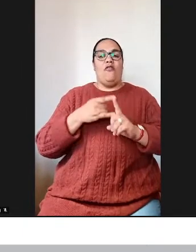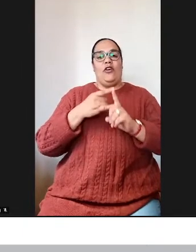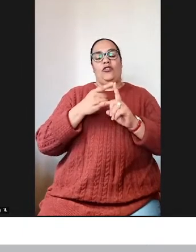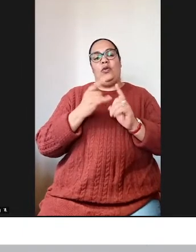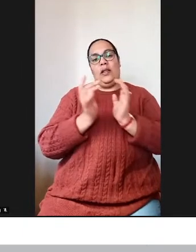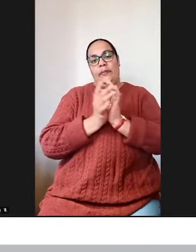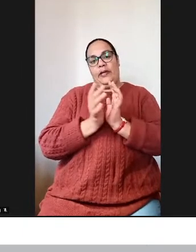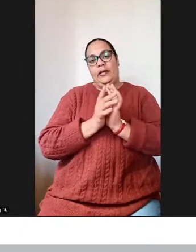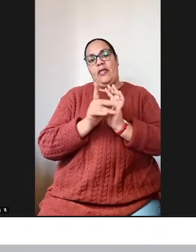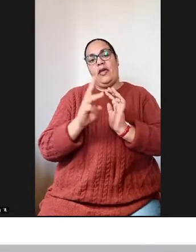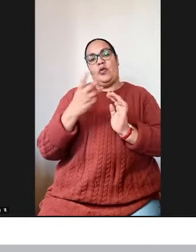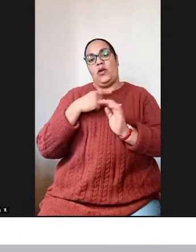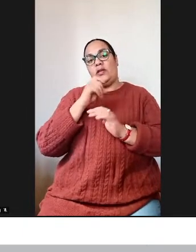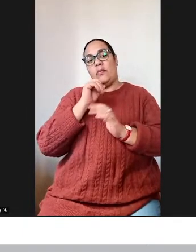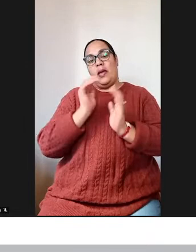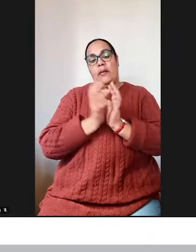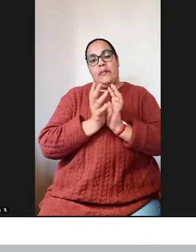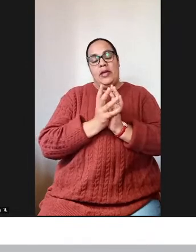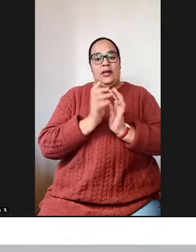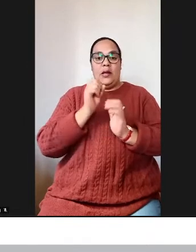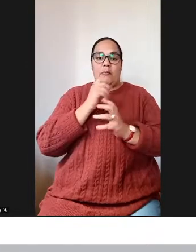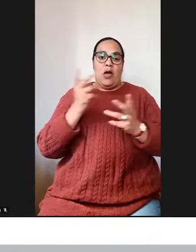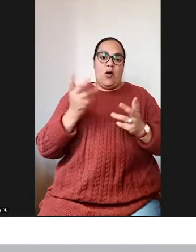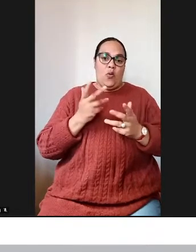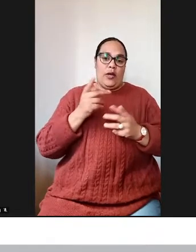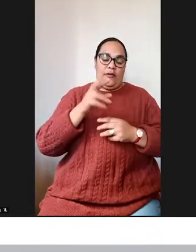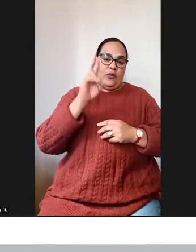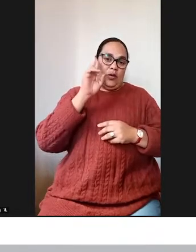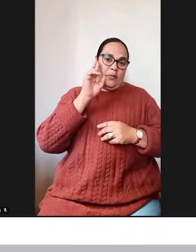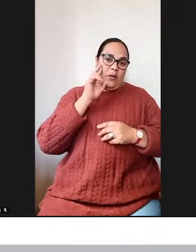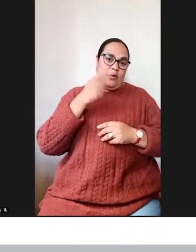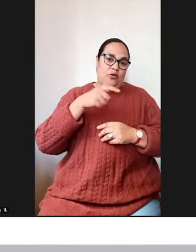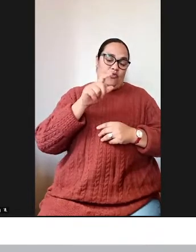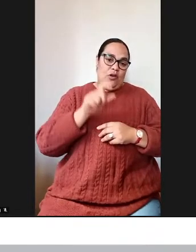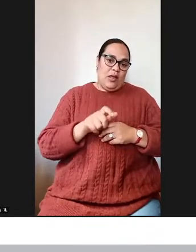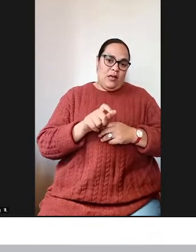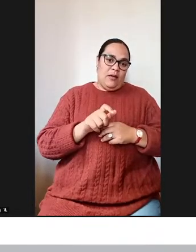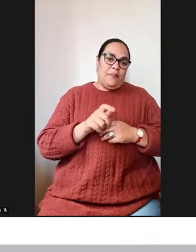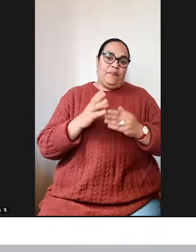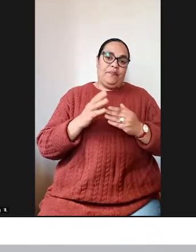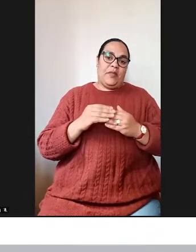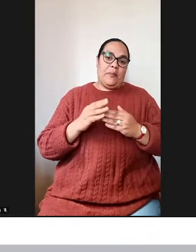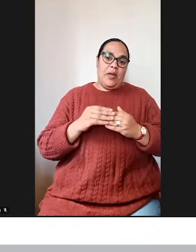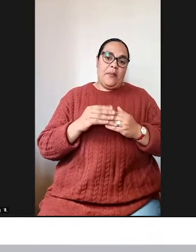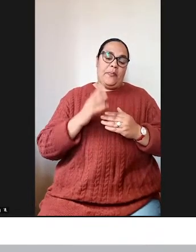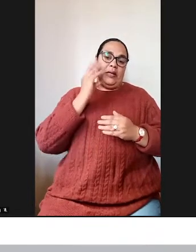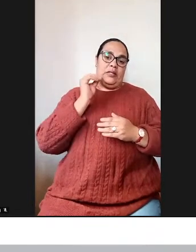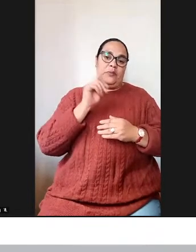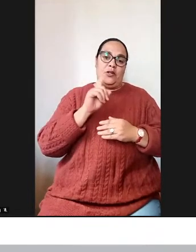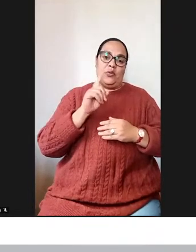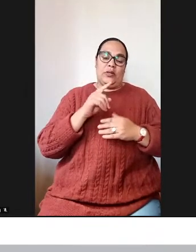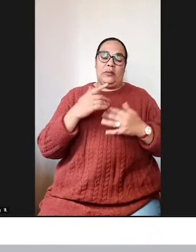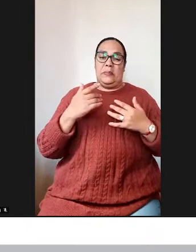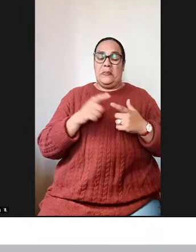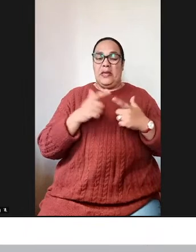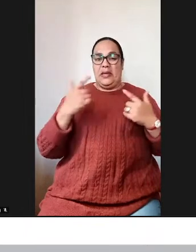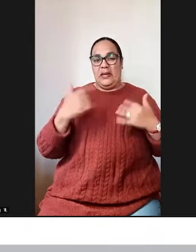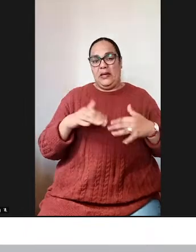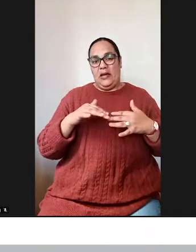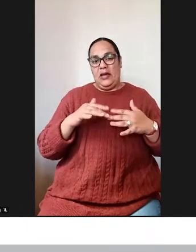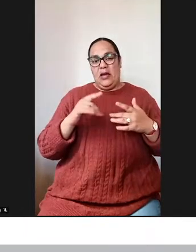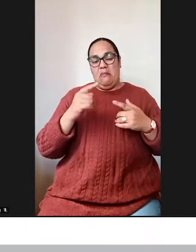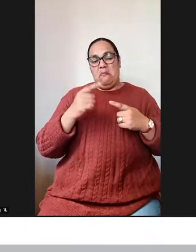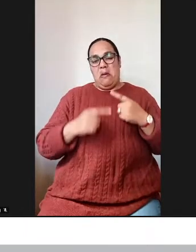And that was the meeting in which, if you can remember, Chair, that the members experienced tremendous